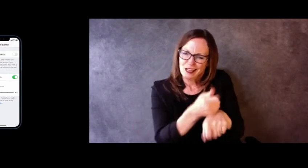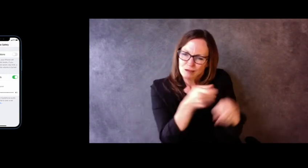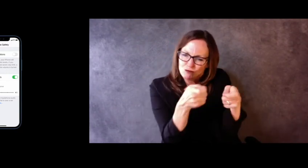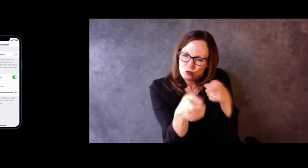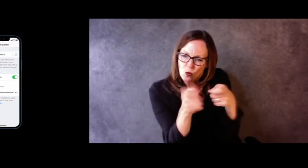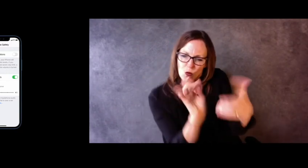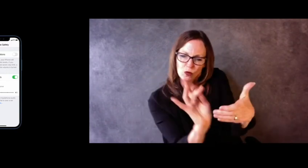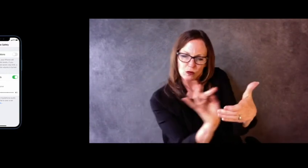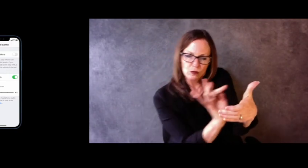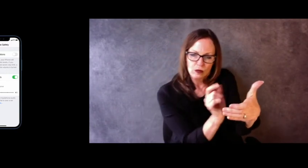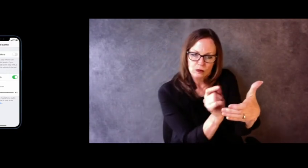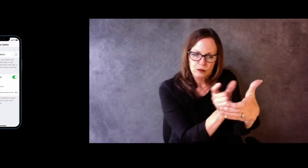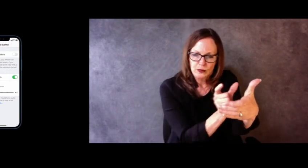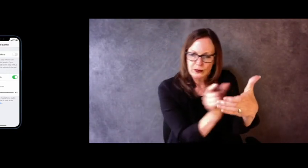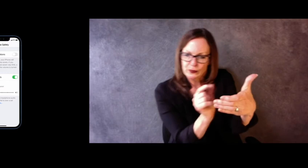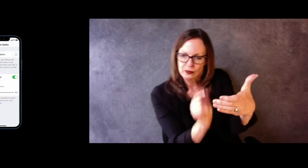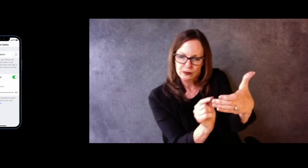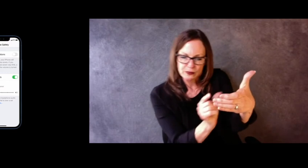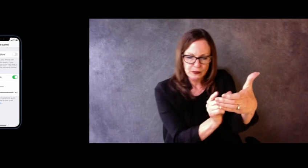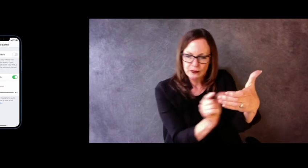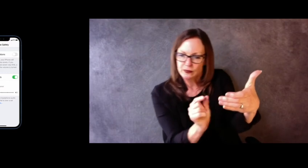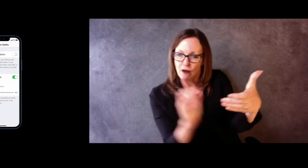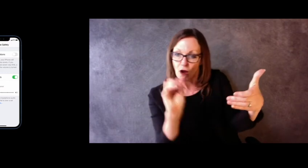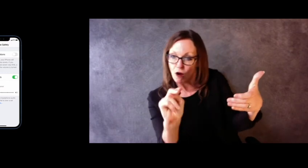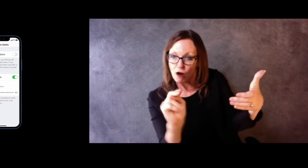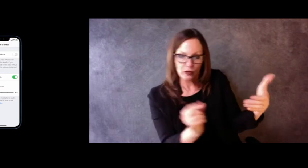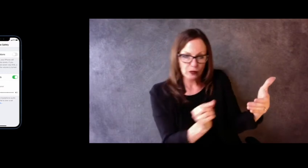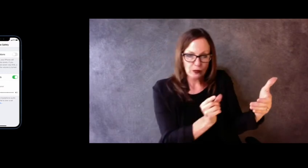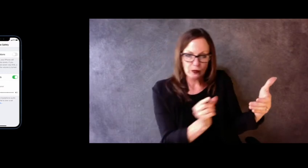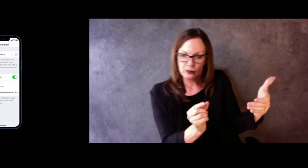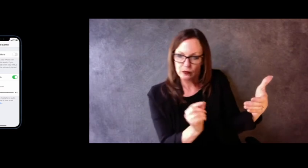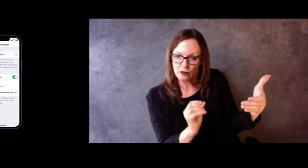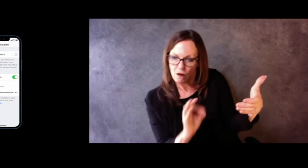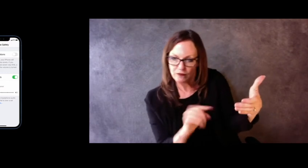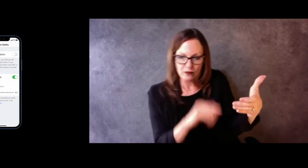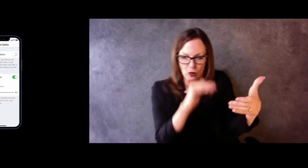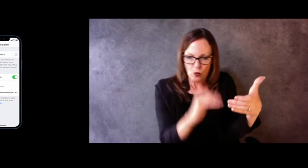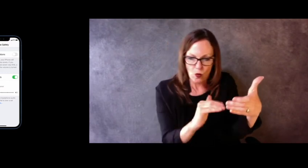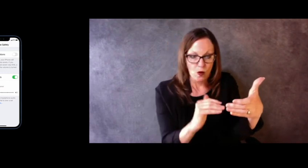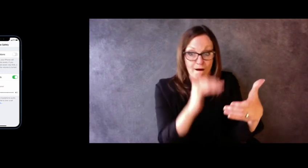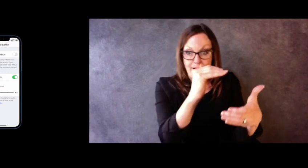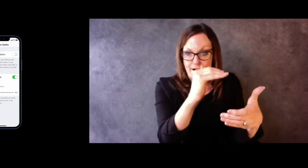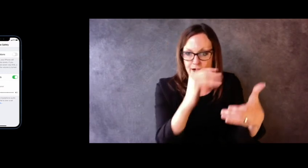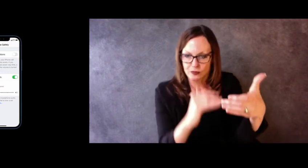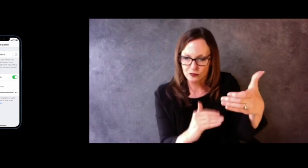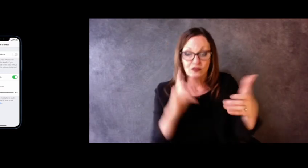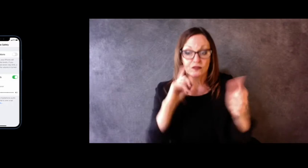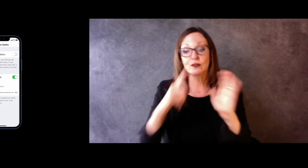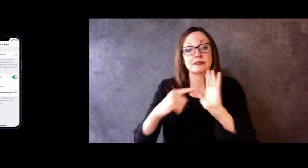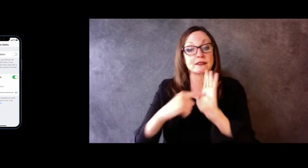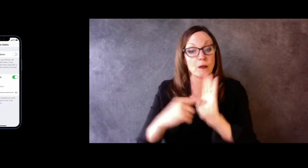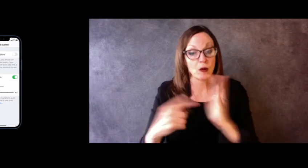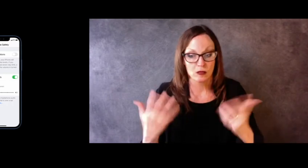decibel number to give an understanding of how loud you are setting the level to. So for example, 75 decibels is as loud